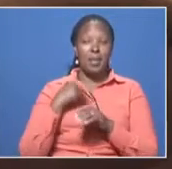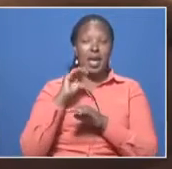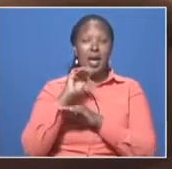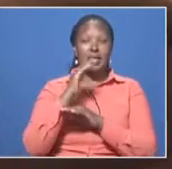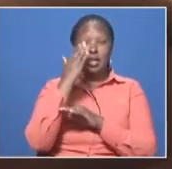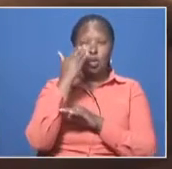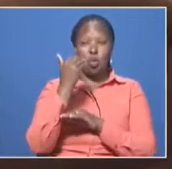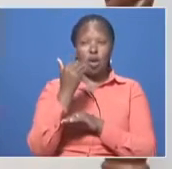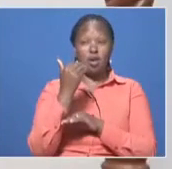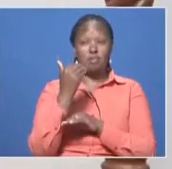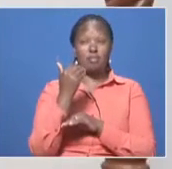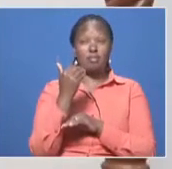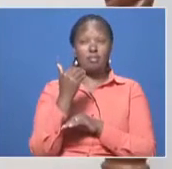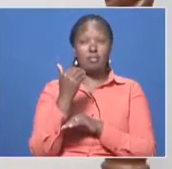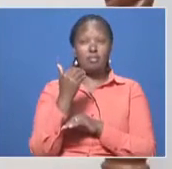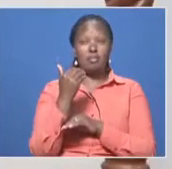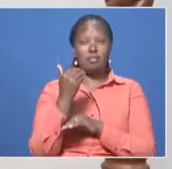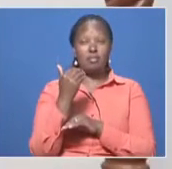because